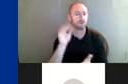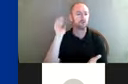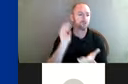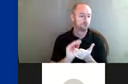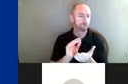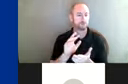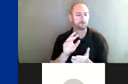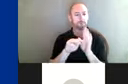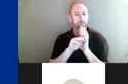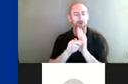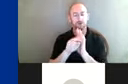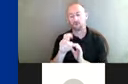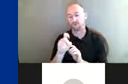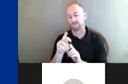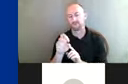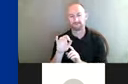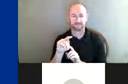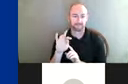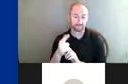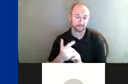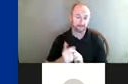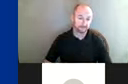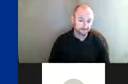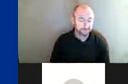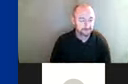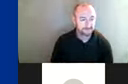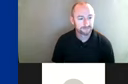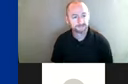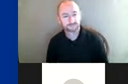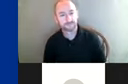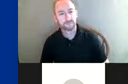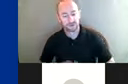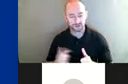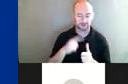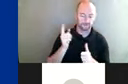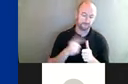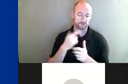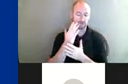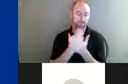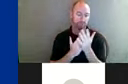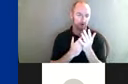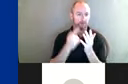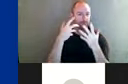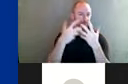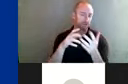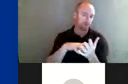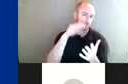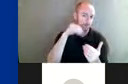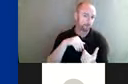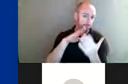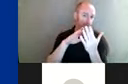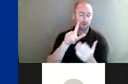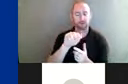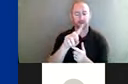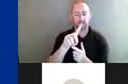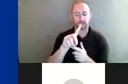overfitting. So this was the first part of our combined machine learning approach to get at landslide